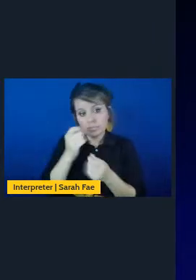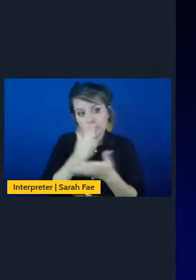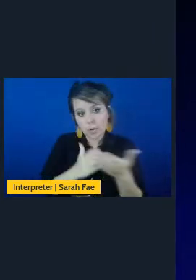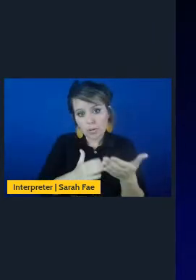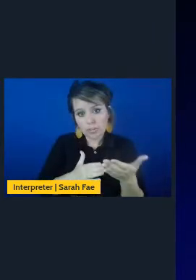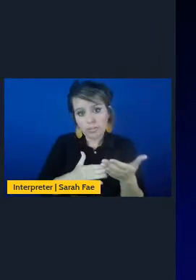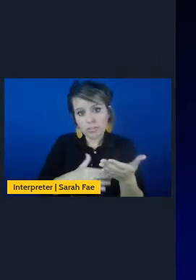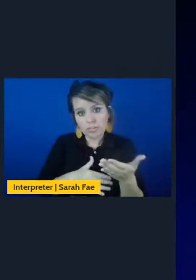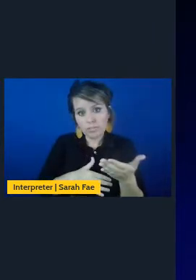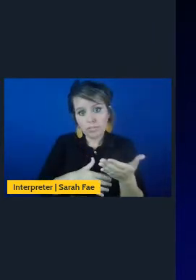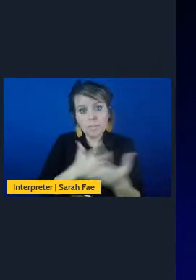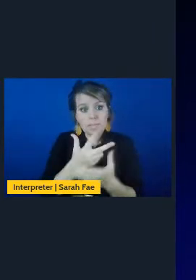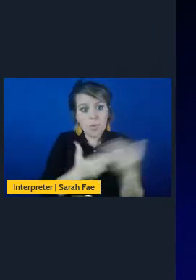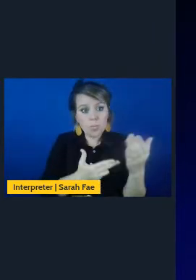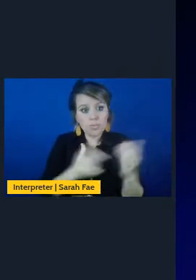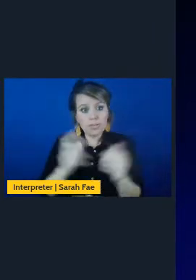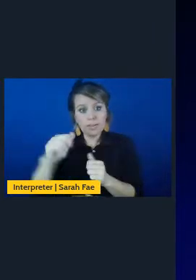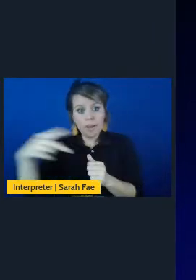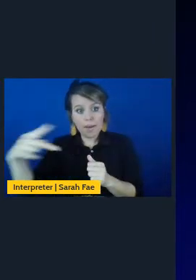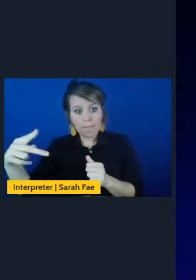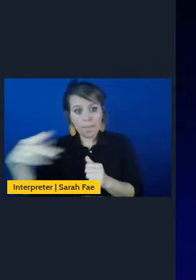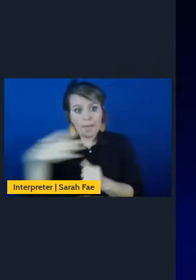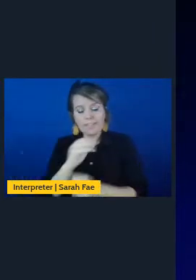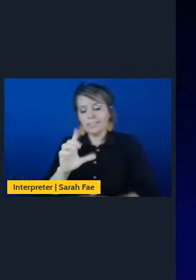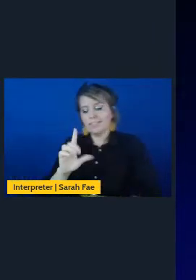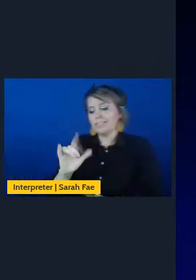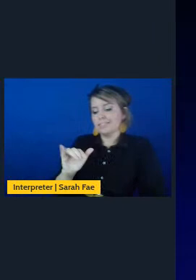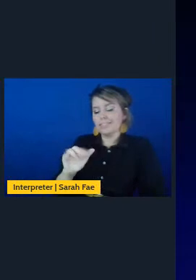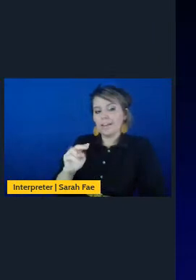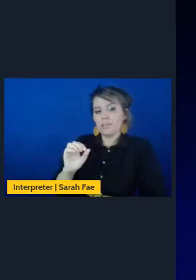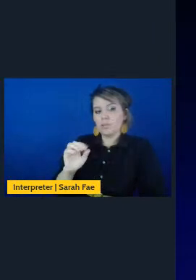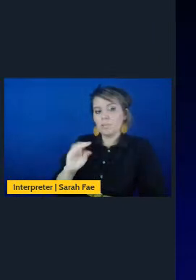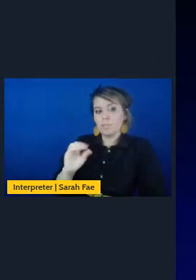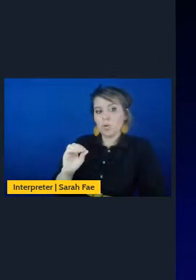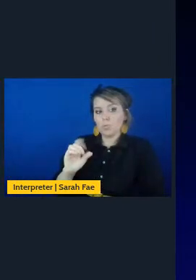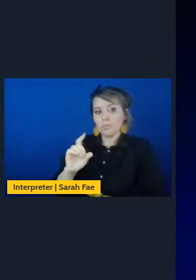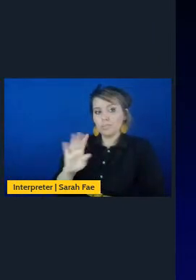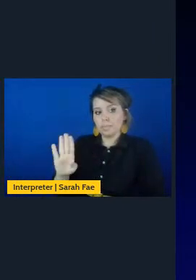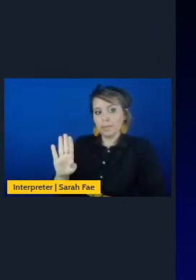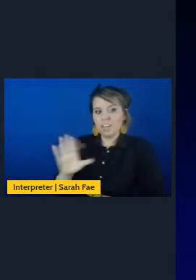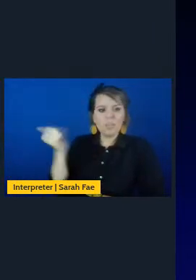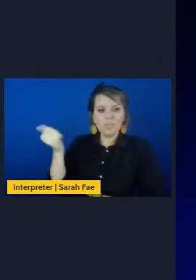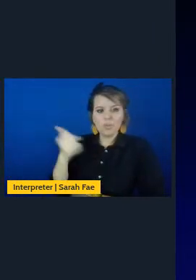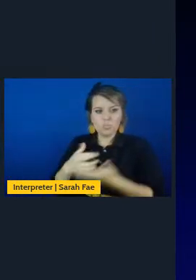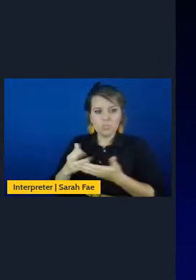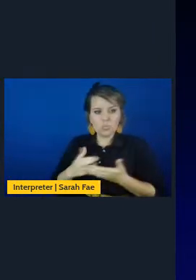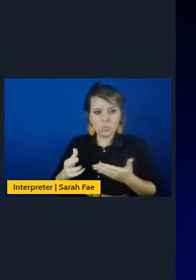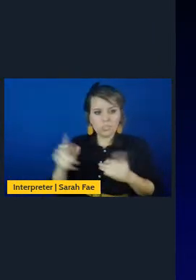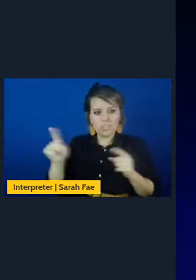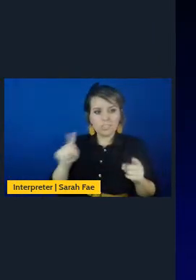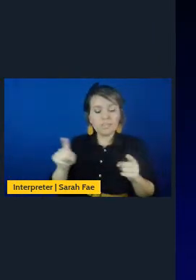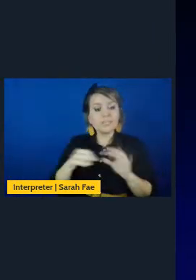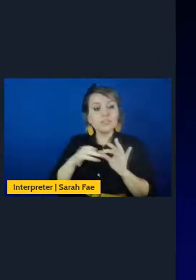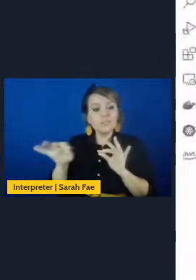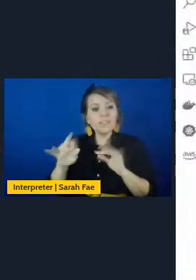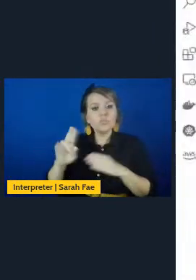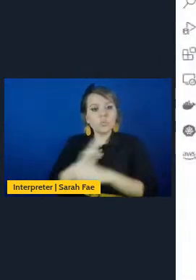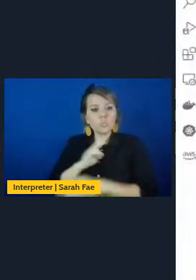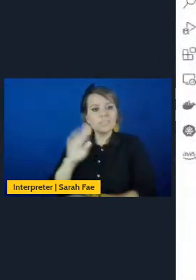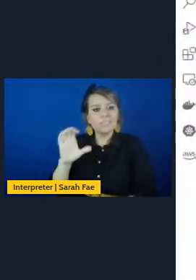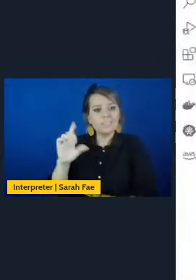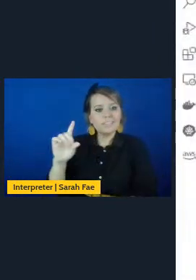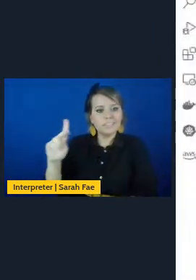that both the application and DynamoDB and other infrastructure resources are defined using CDKs.